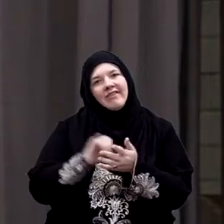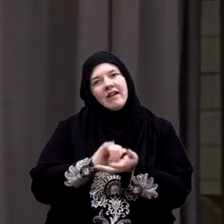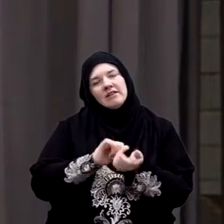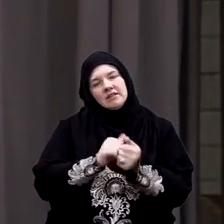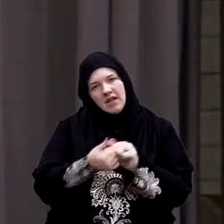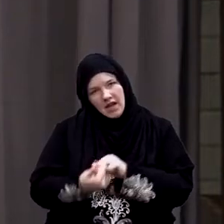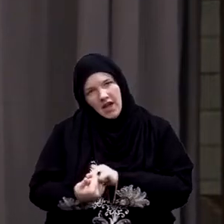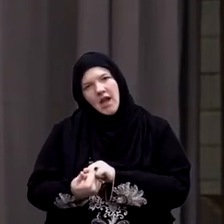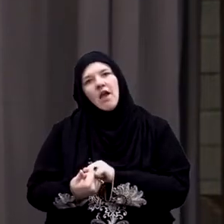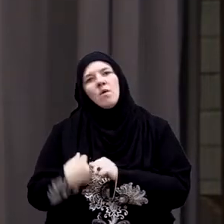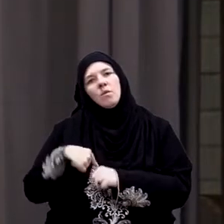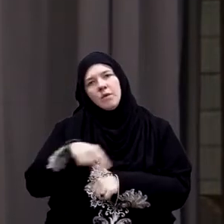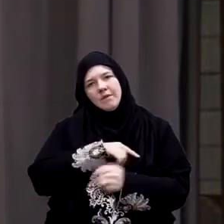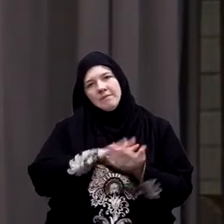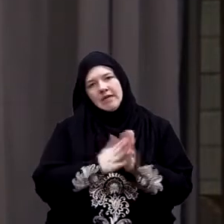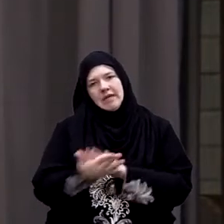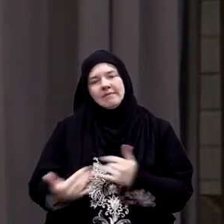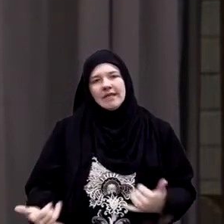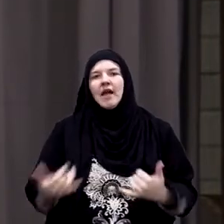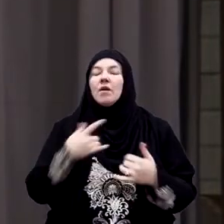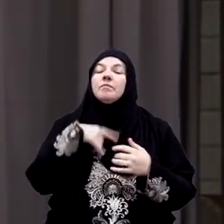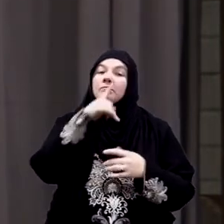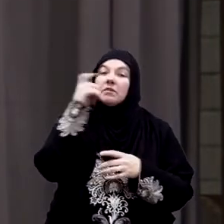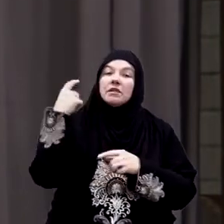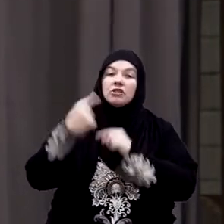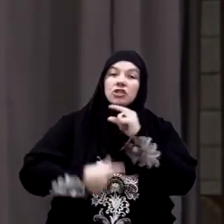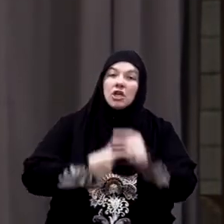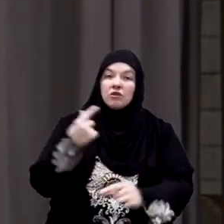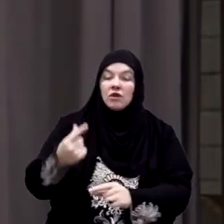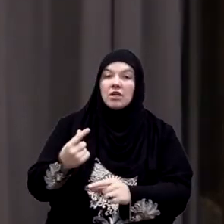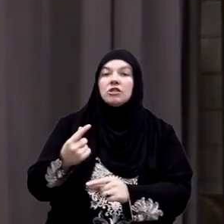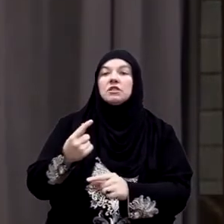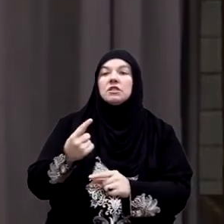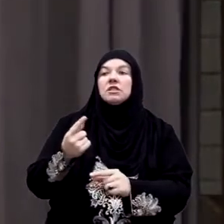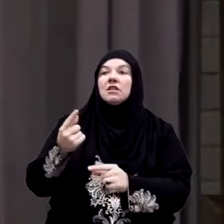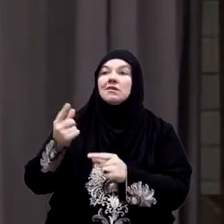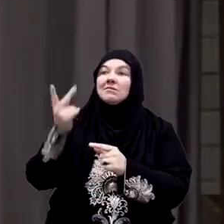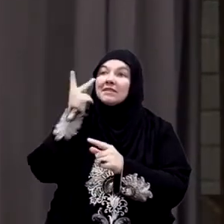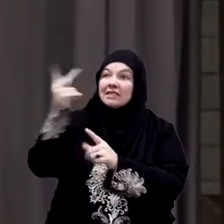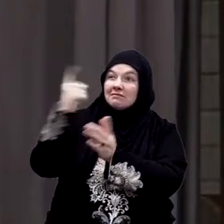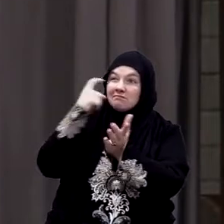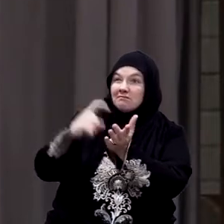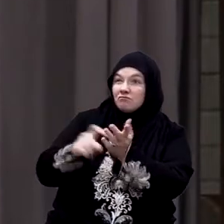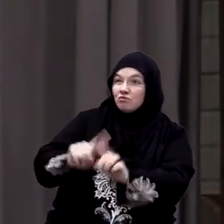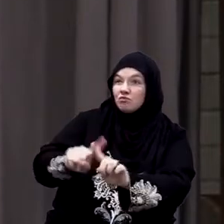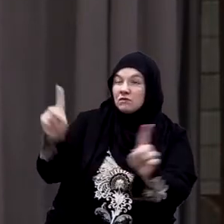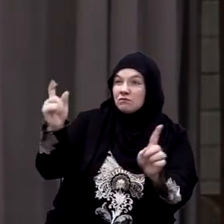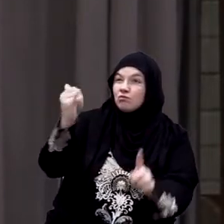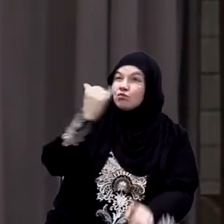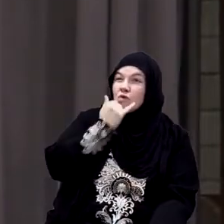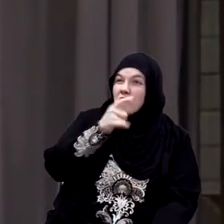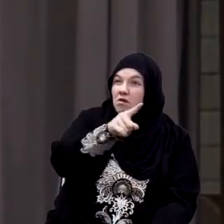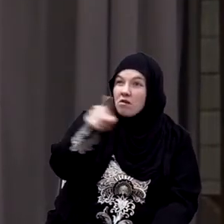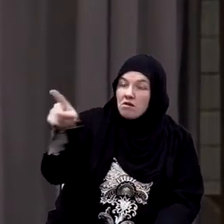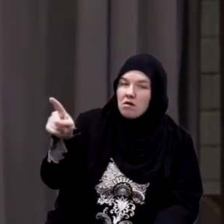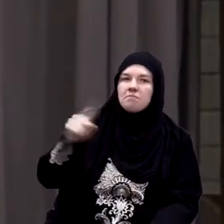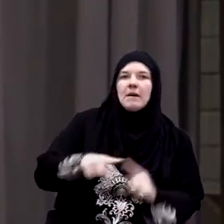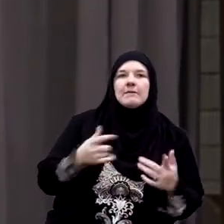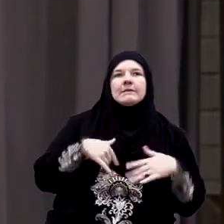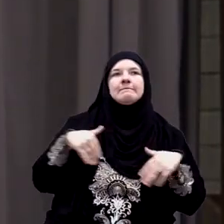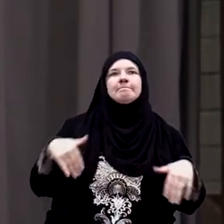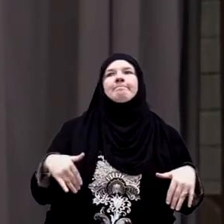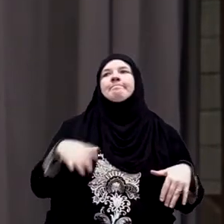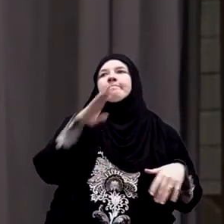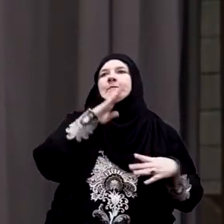the generation of silence when we needed to speak, the generation that sat on its